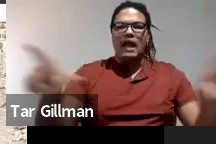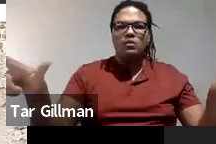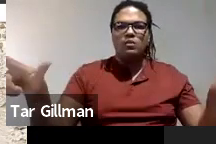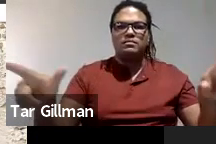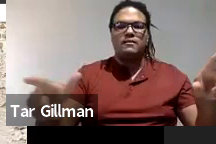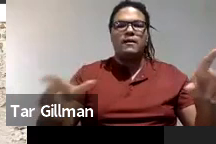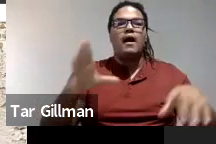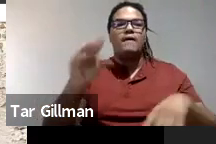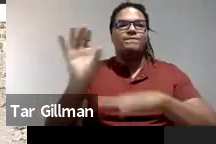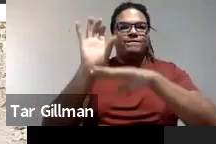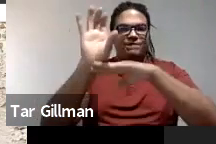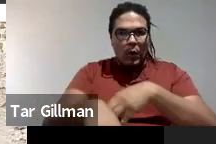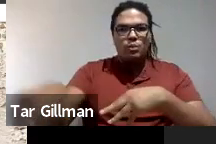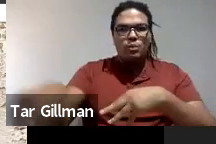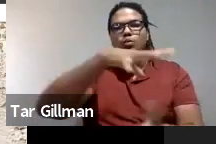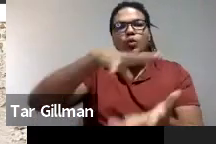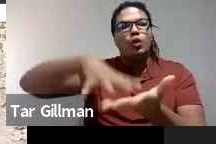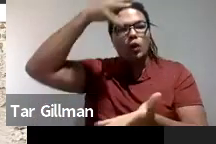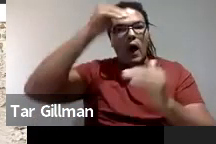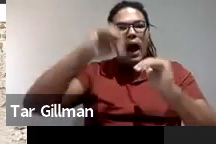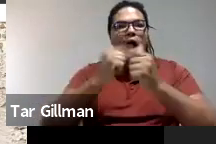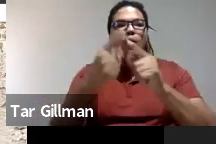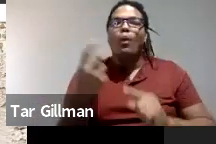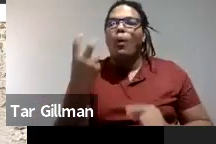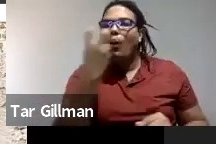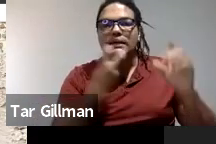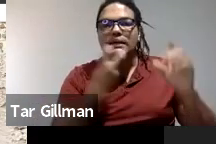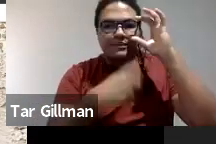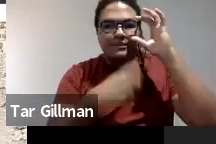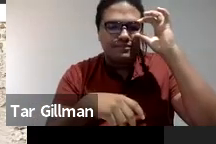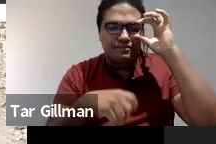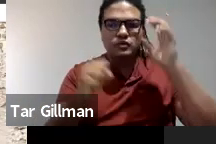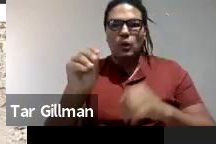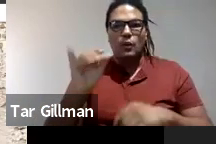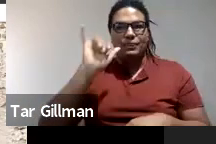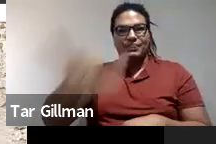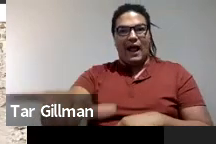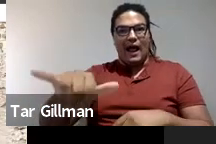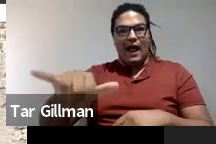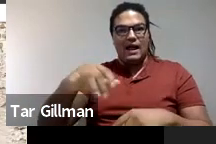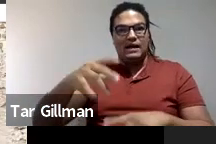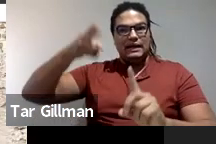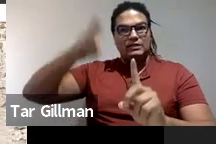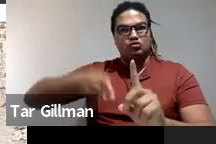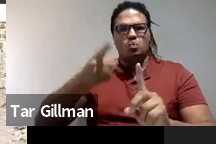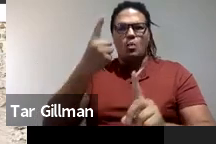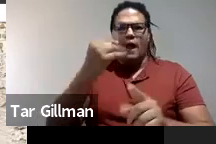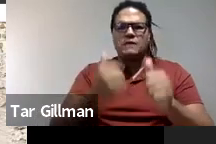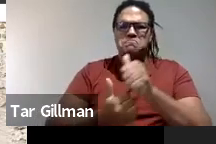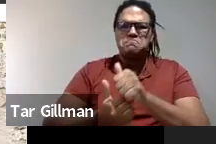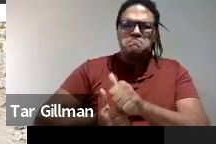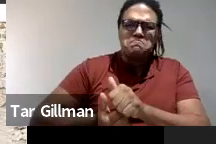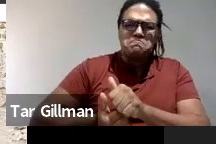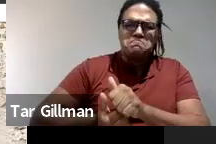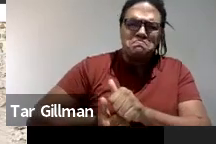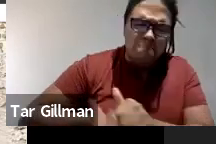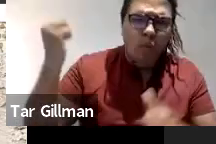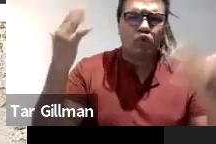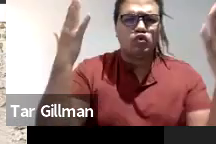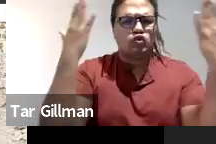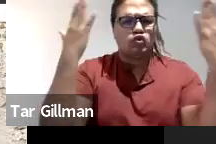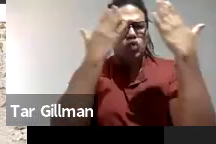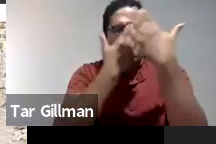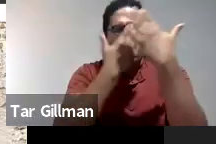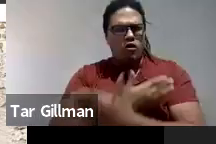they decided to prohibit sign language and force deaf people to learn to lip read. Now,